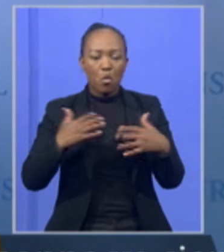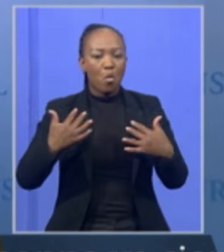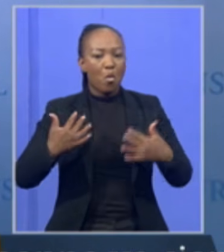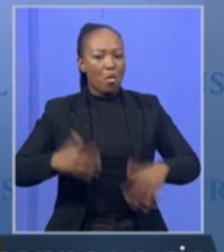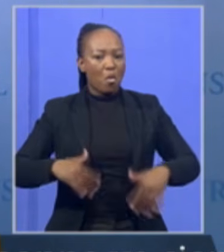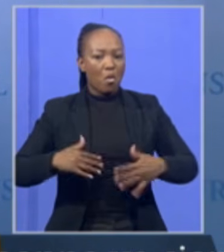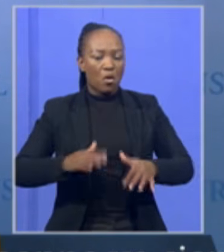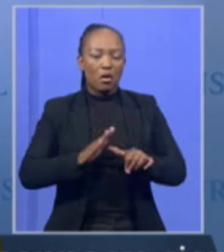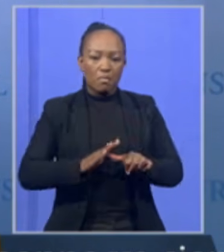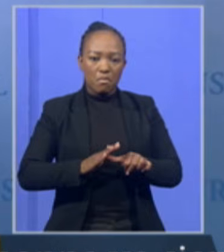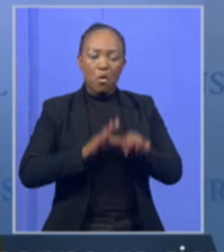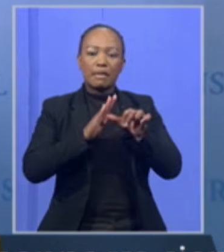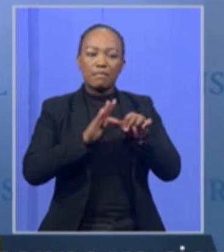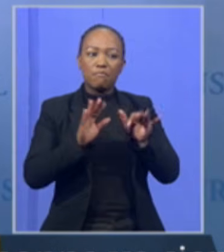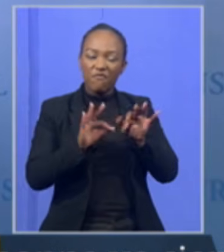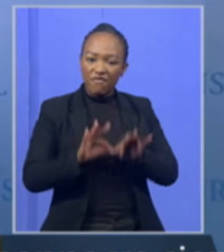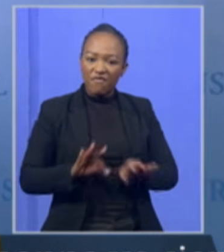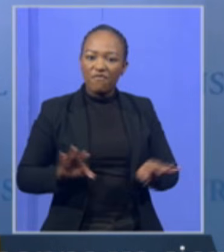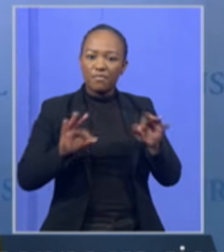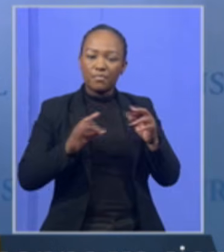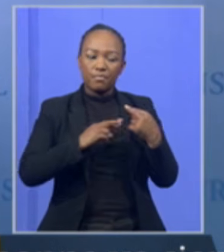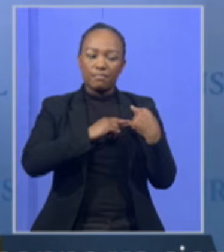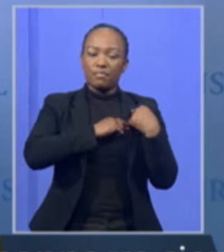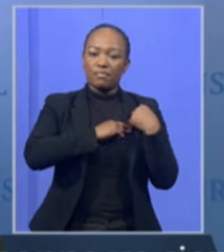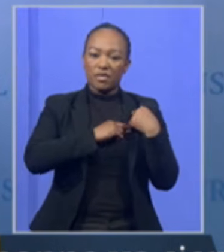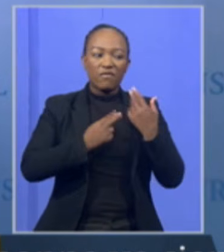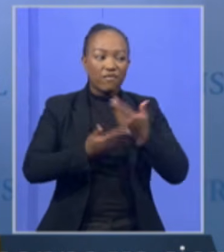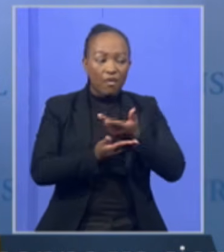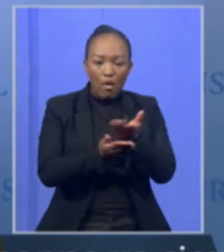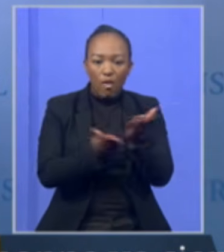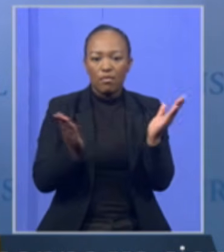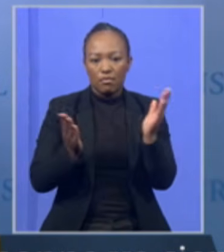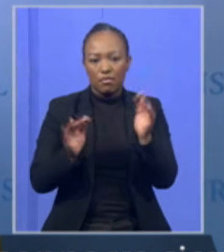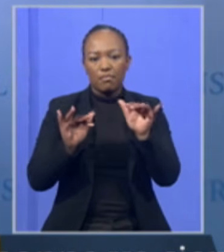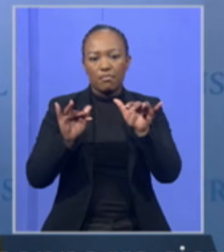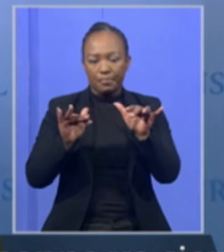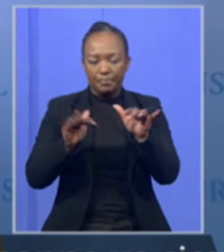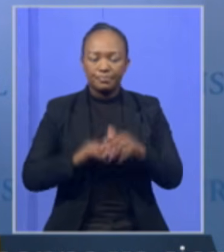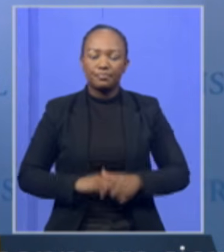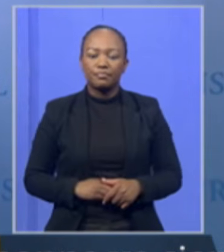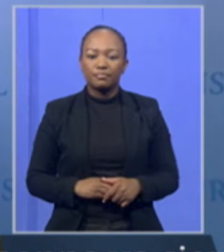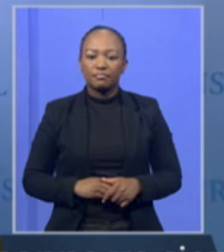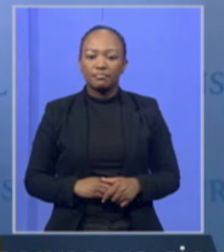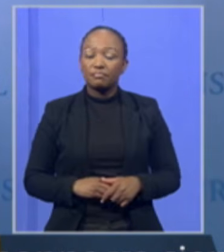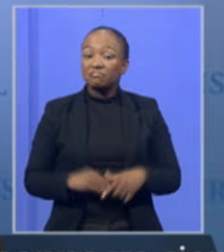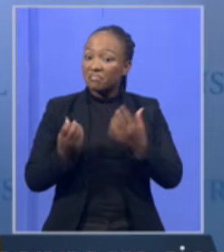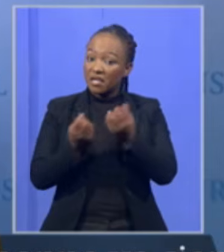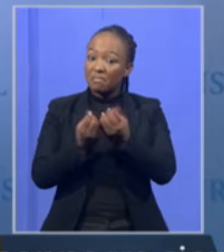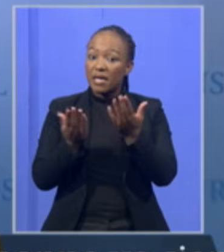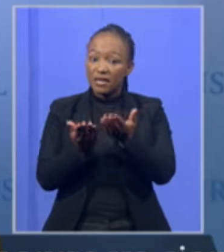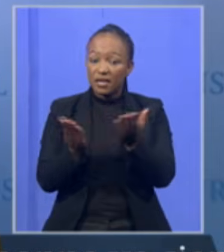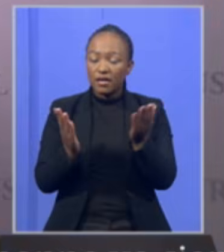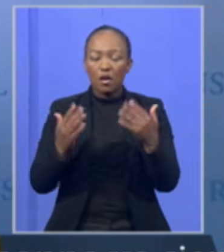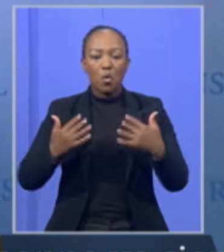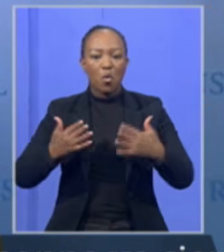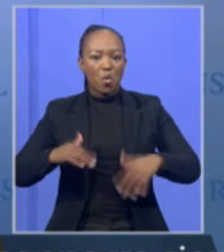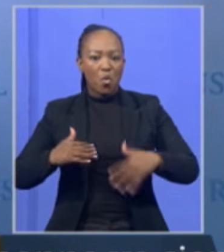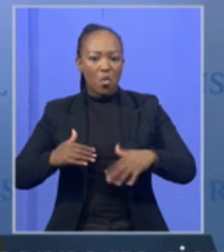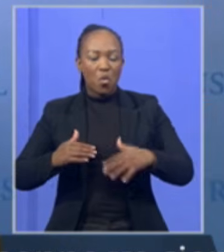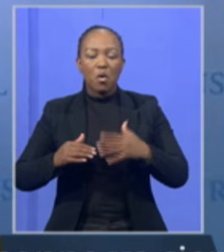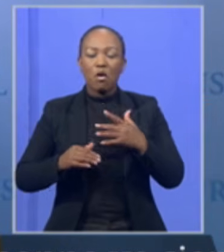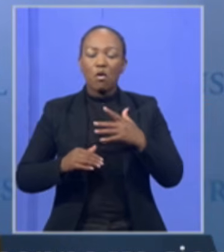mission, a responsibility that belongs to every person. Many of us find great meaning in his final